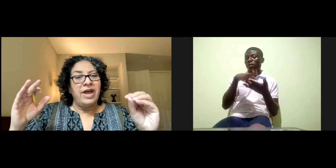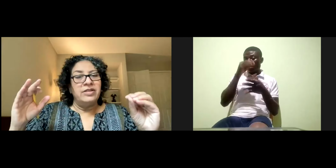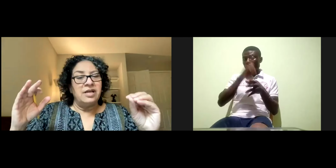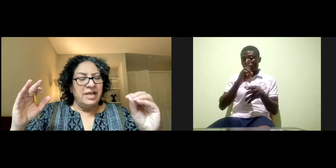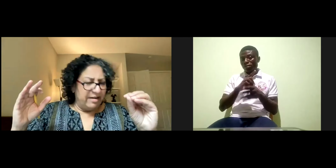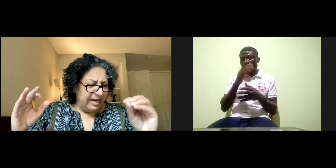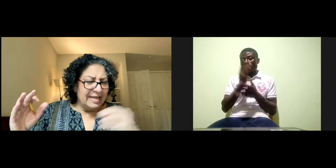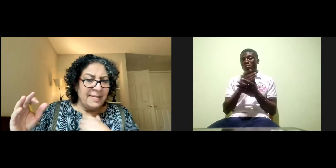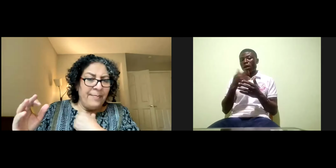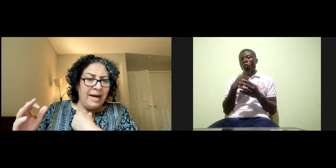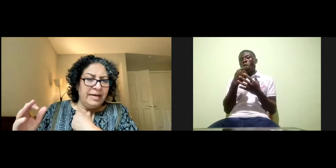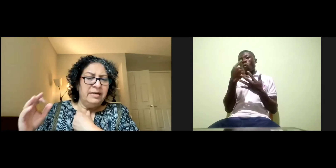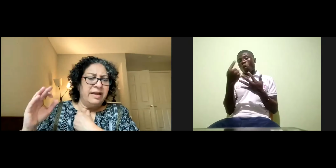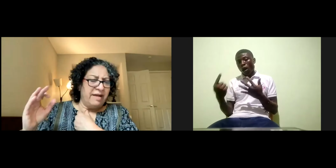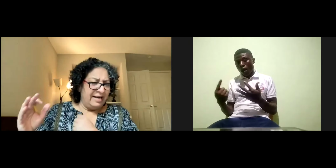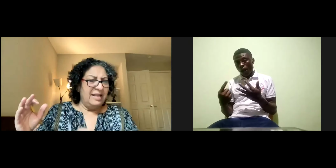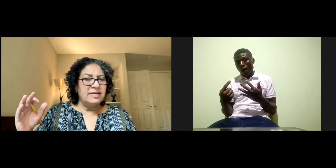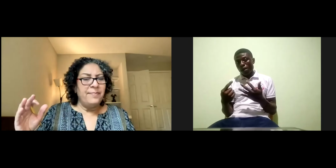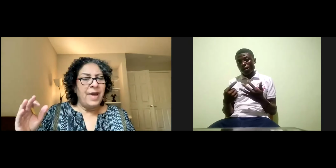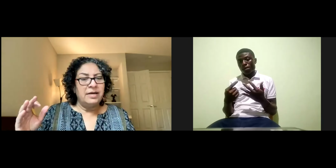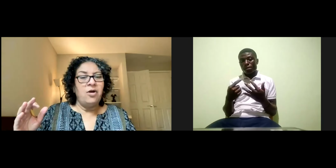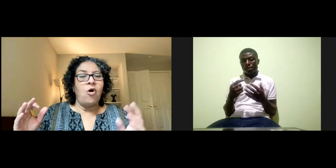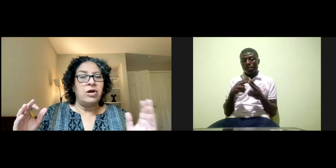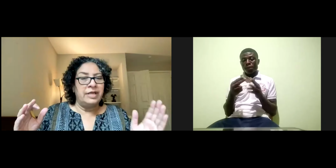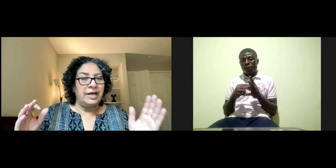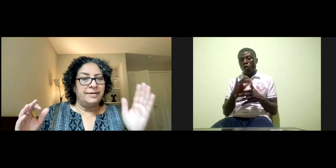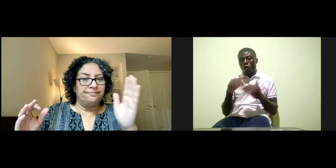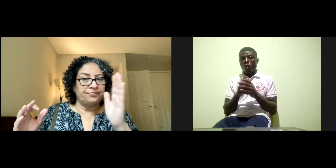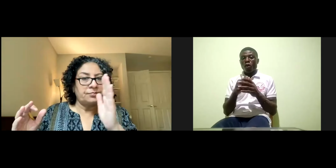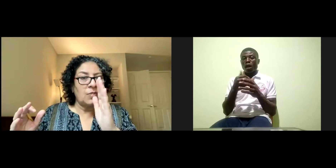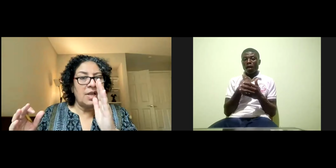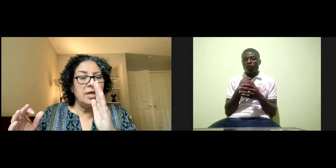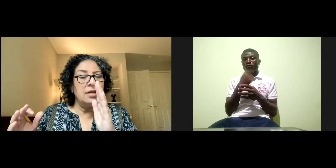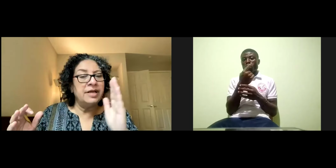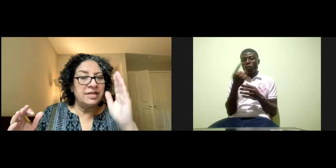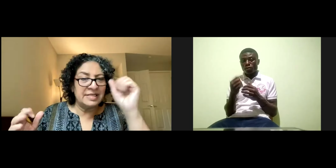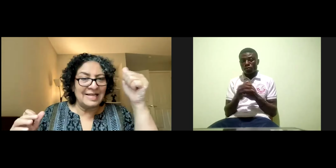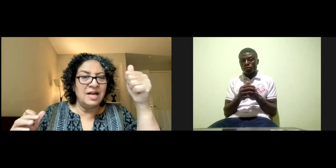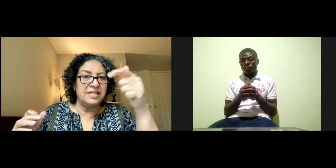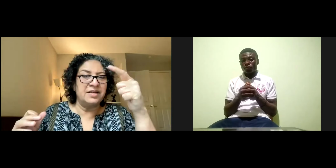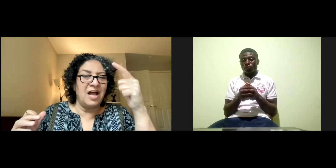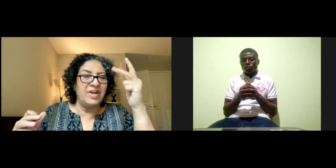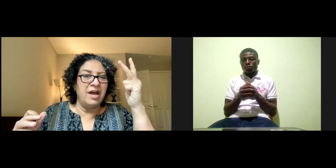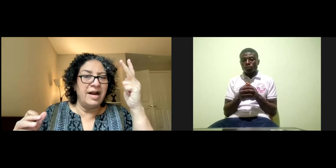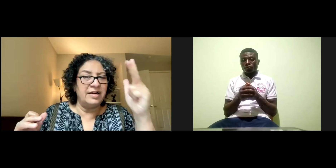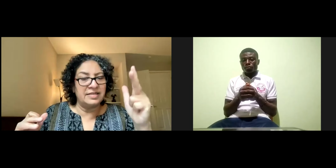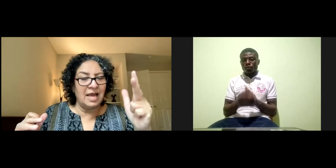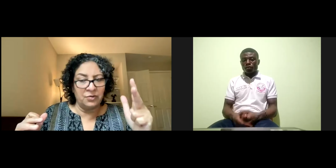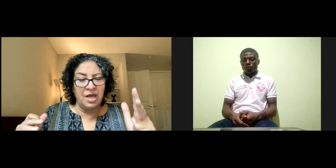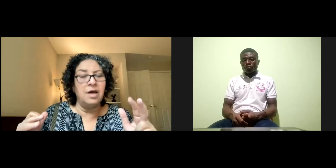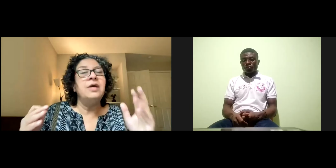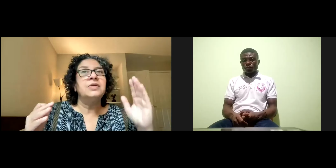where their reading is impacted, their writing is impacted, or their the dyslexia, dysgraphia,